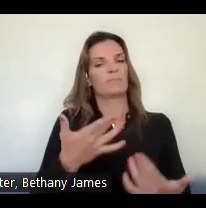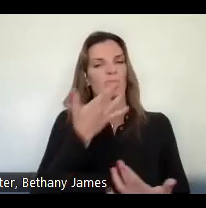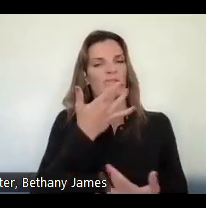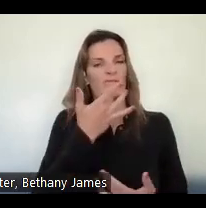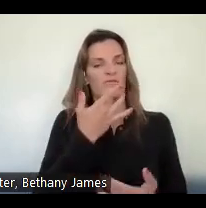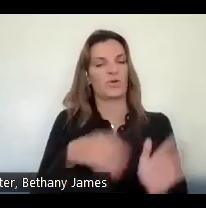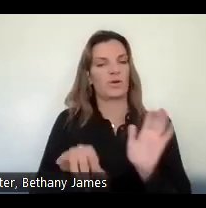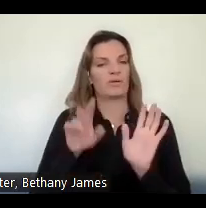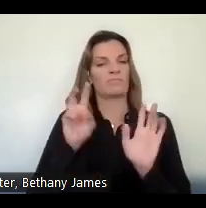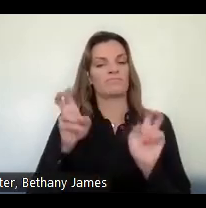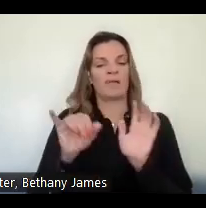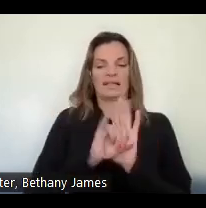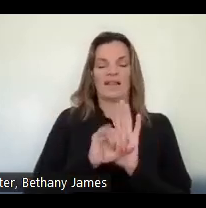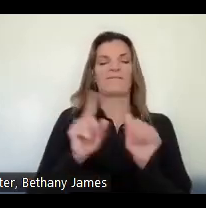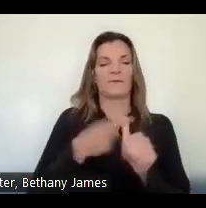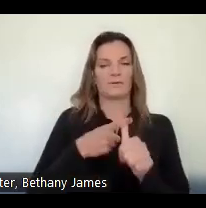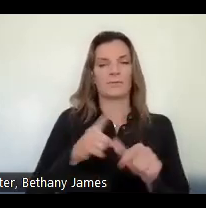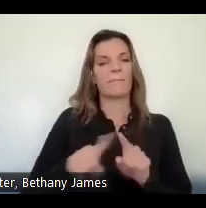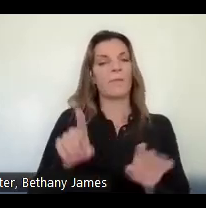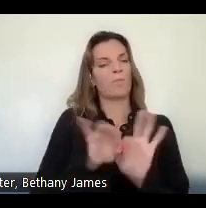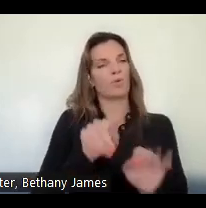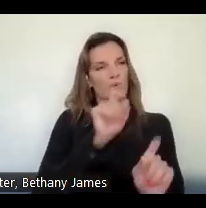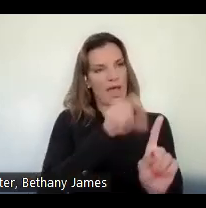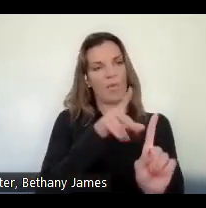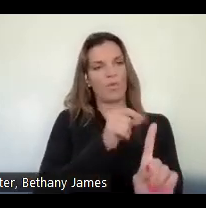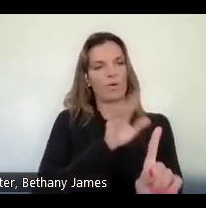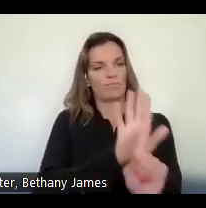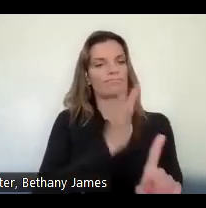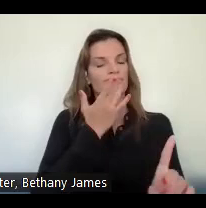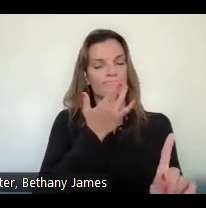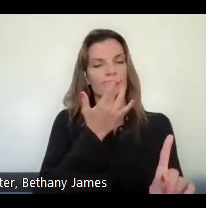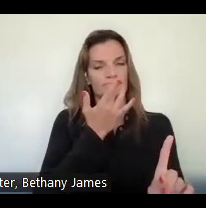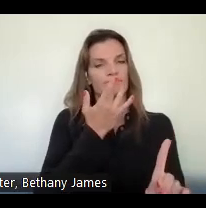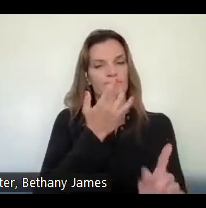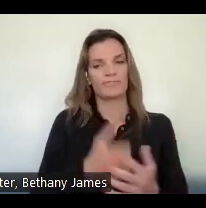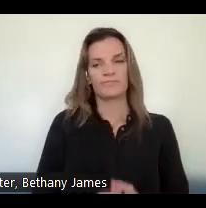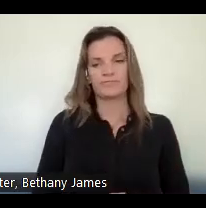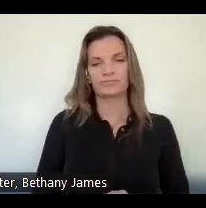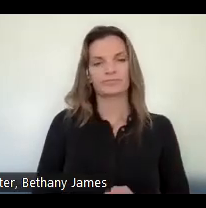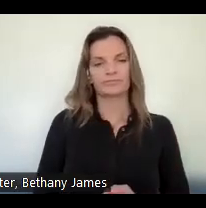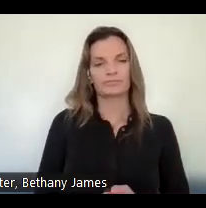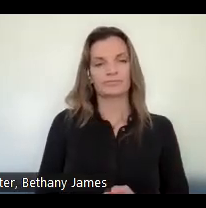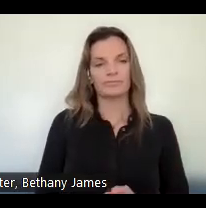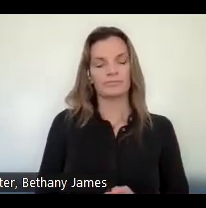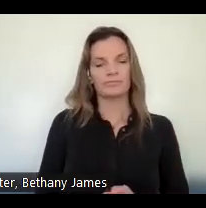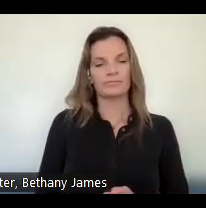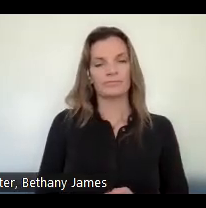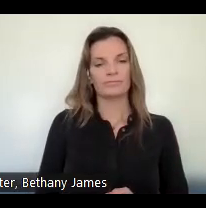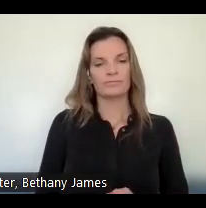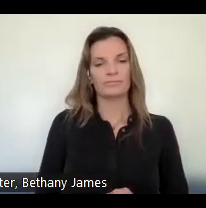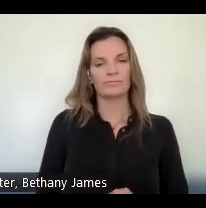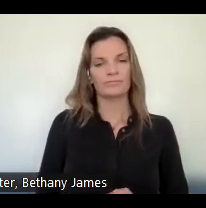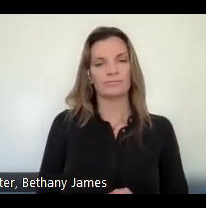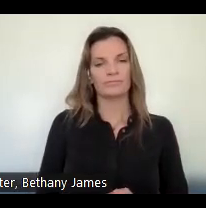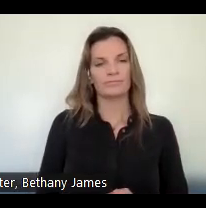individual to go ahead and learn their personal preference so that you know how to best address them when working with them.